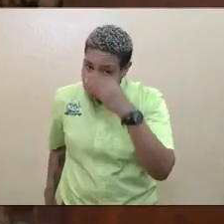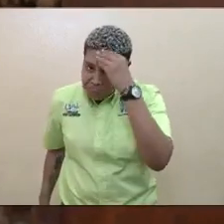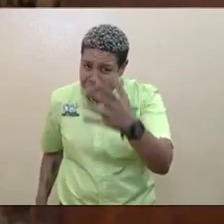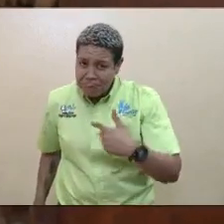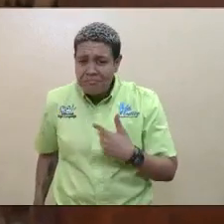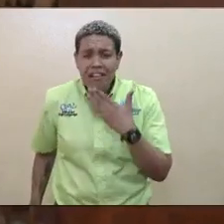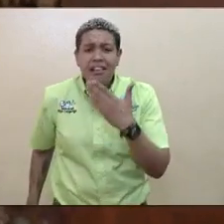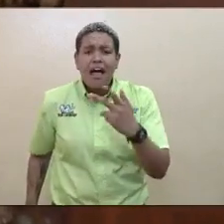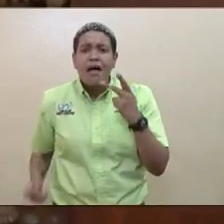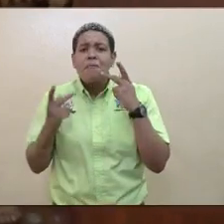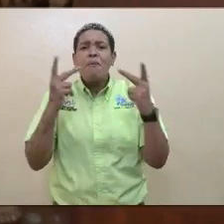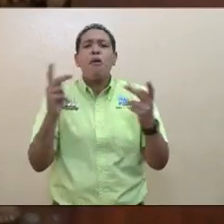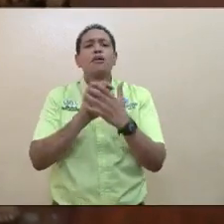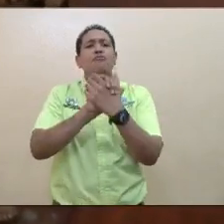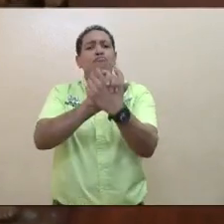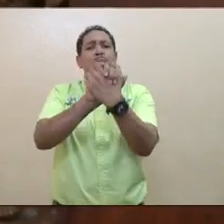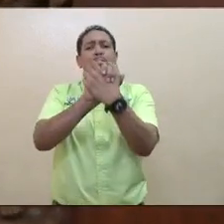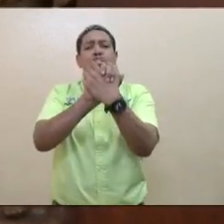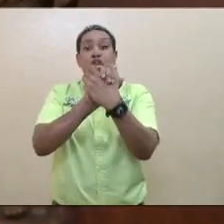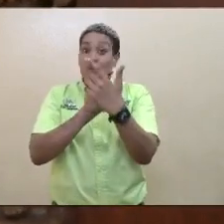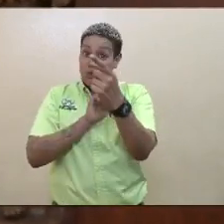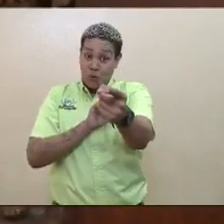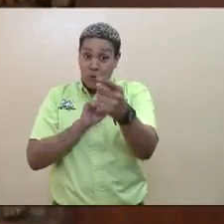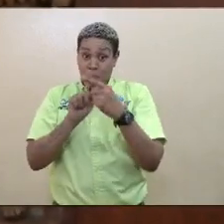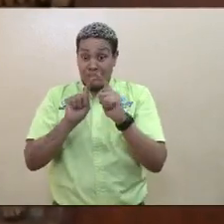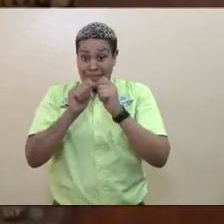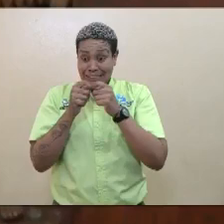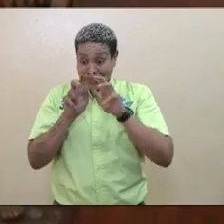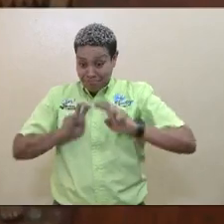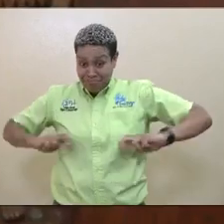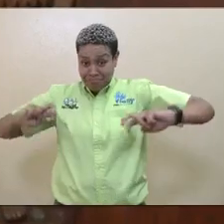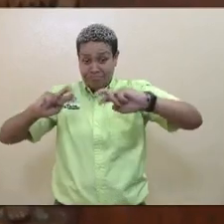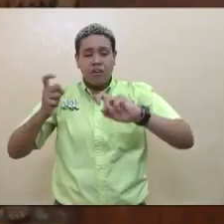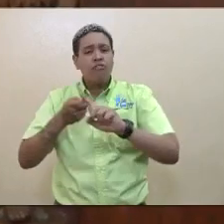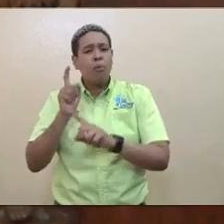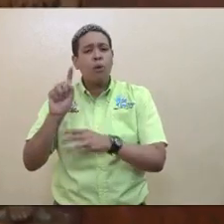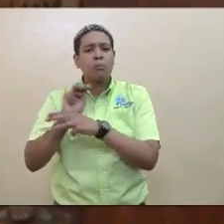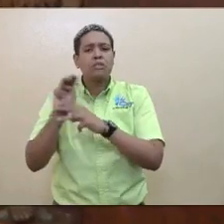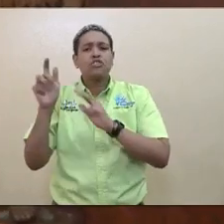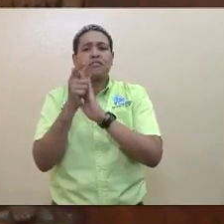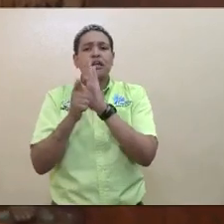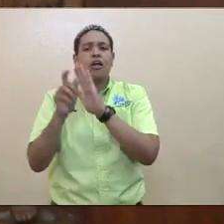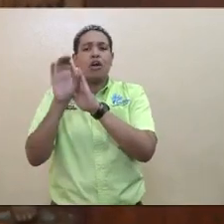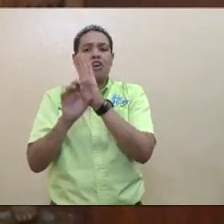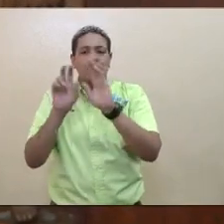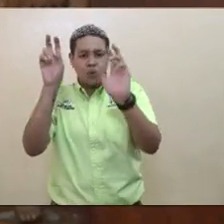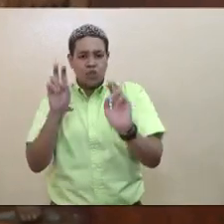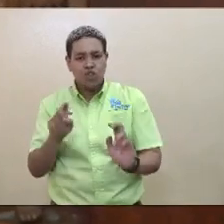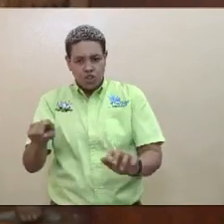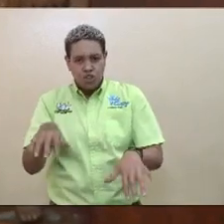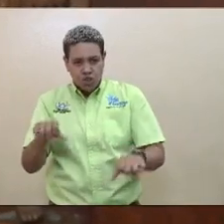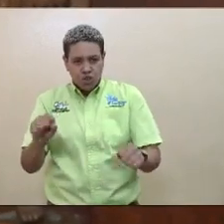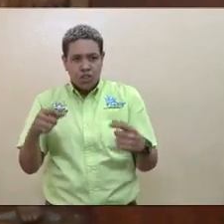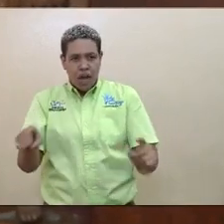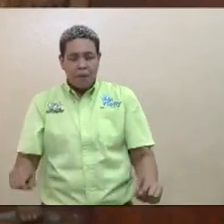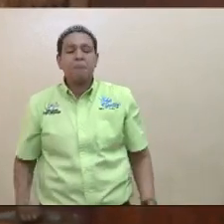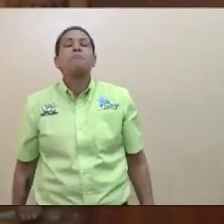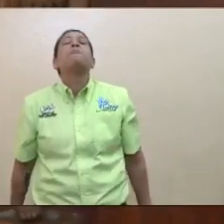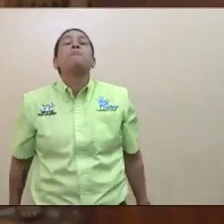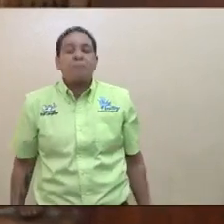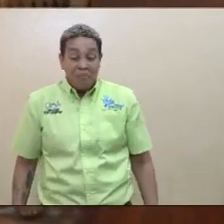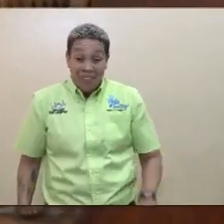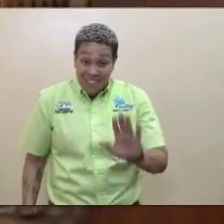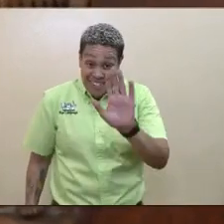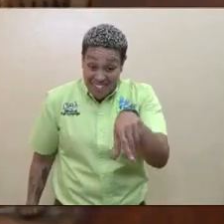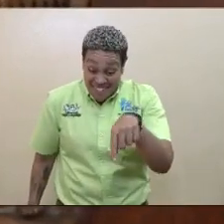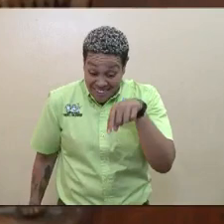express my public commendations to you and the team from the Ministry of Legal and Constitutional Affairs